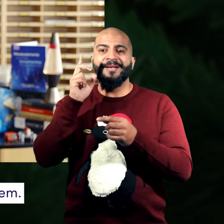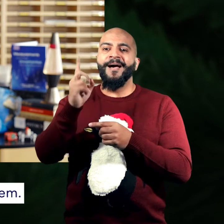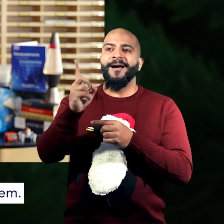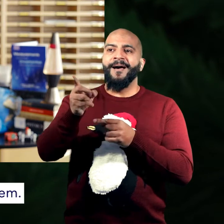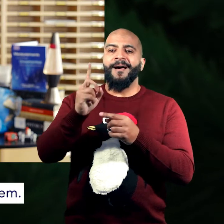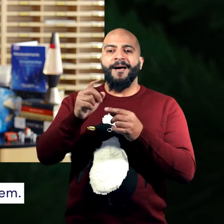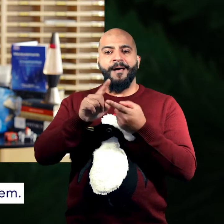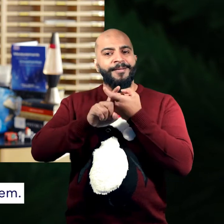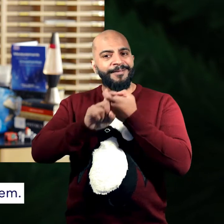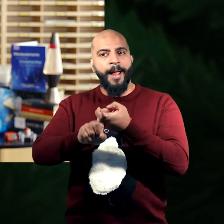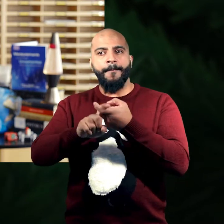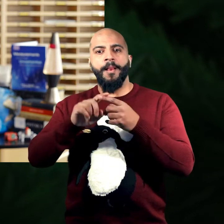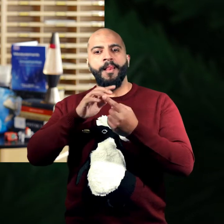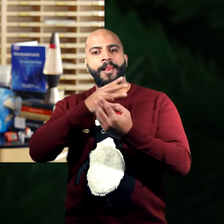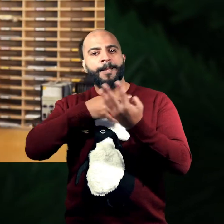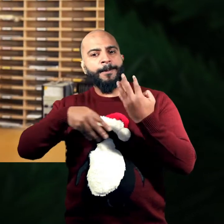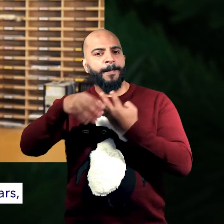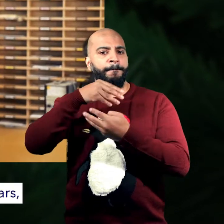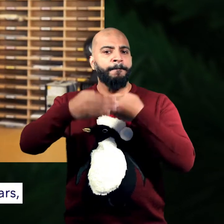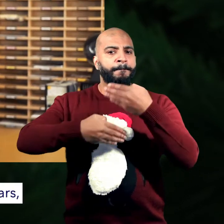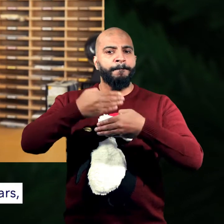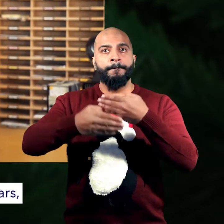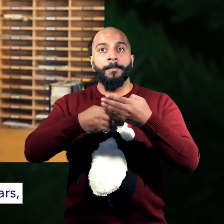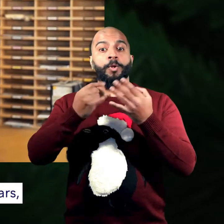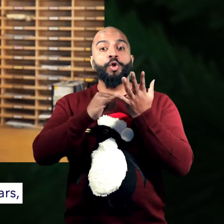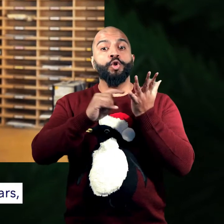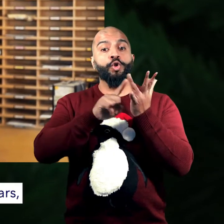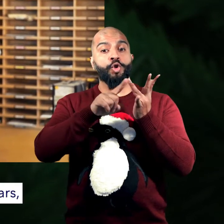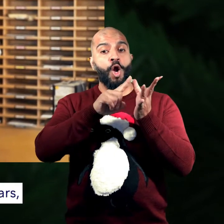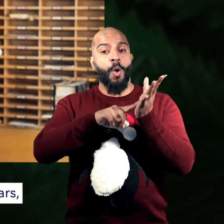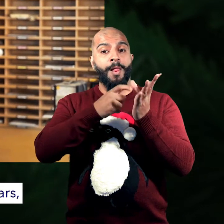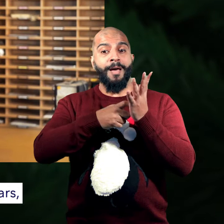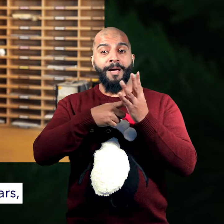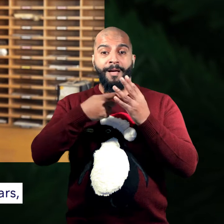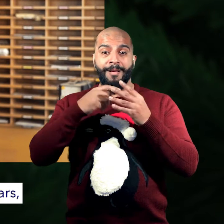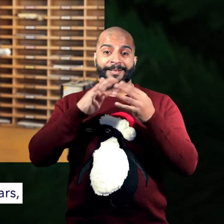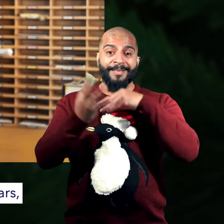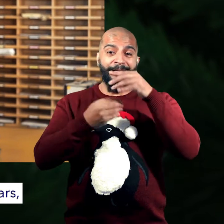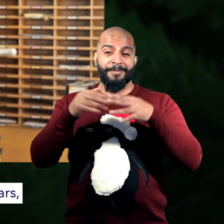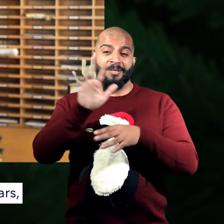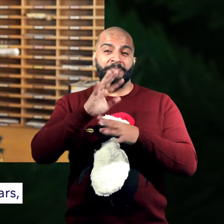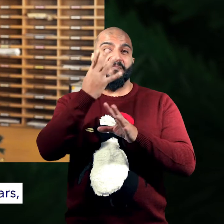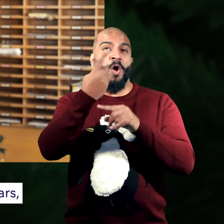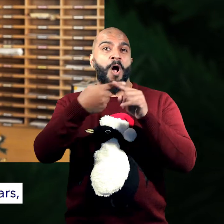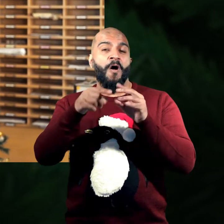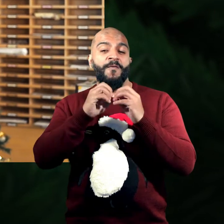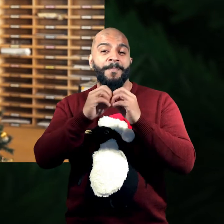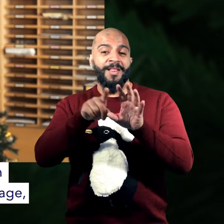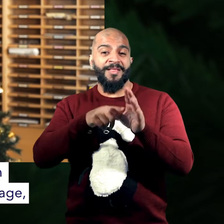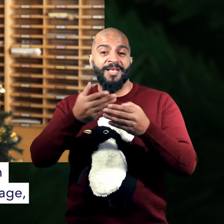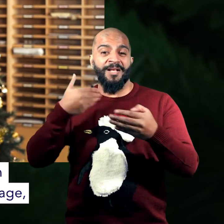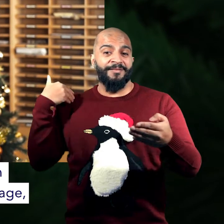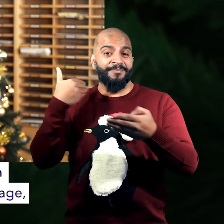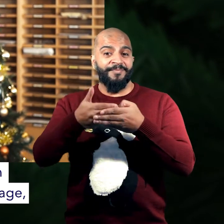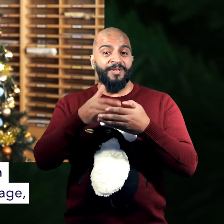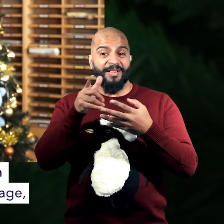is a relatively stable system. So if you just imagine, our solar system has been around for 4.5 billion years, and